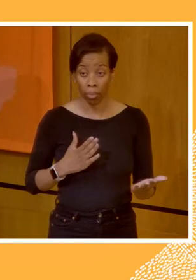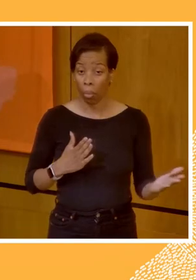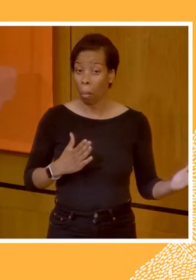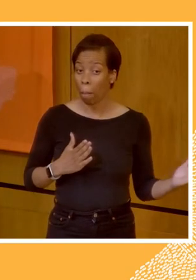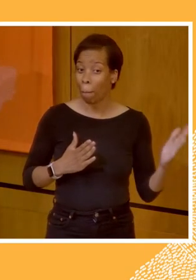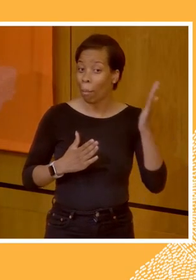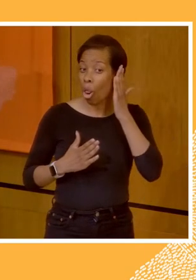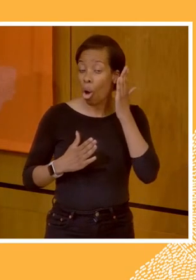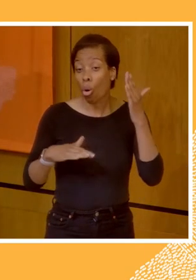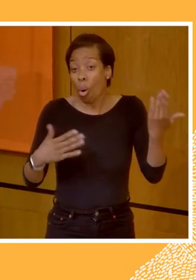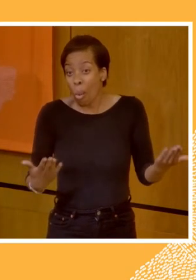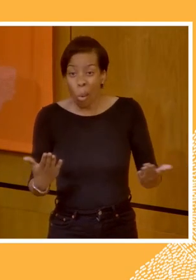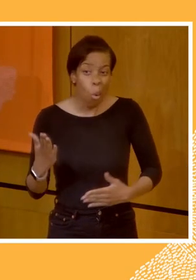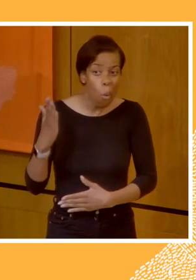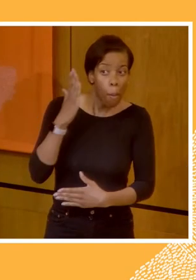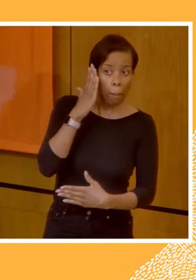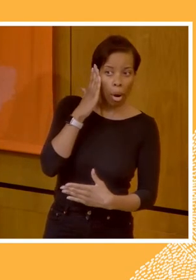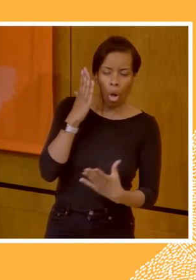hear out of one ear.